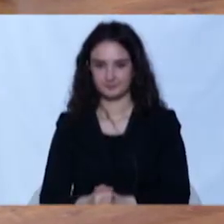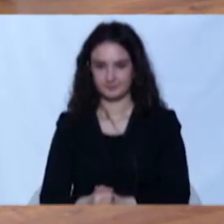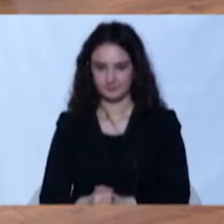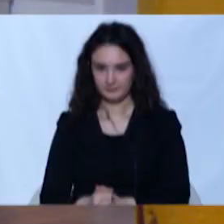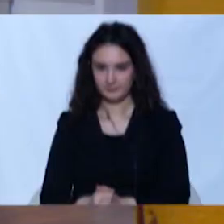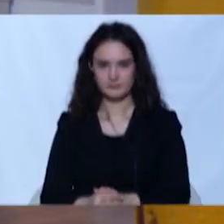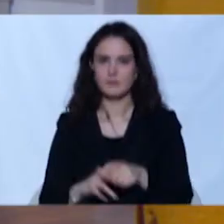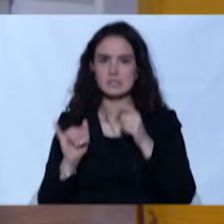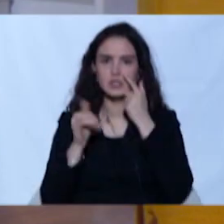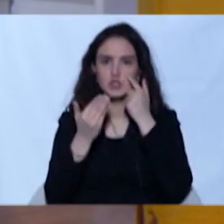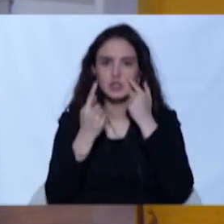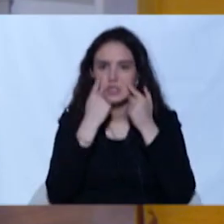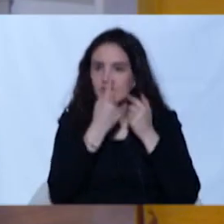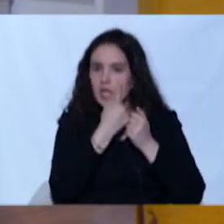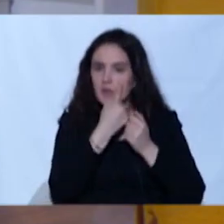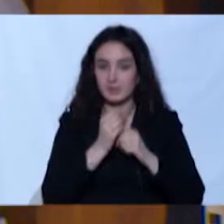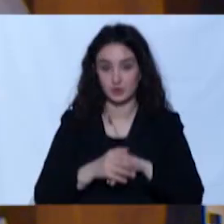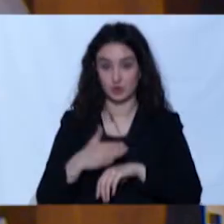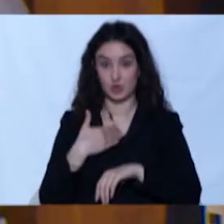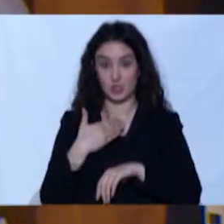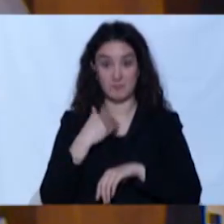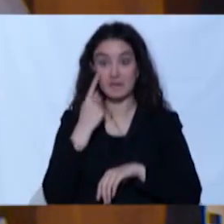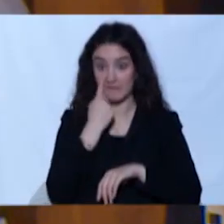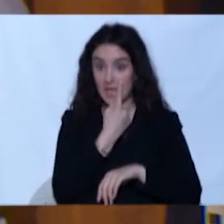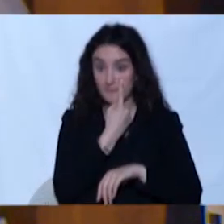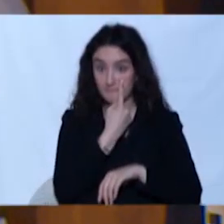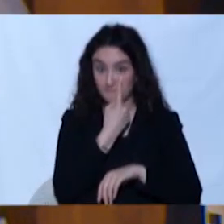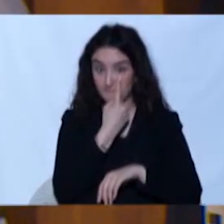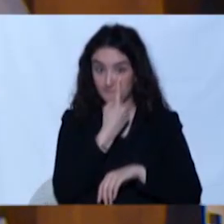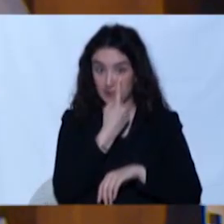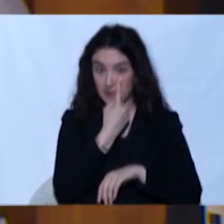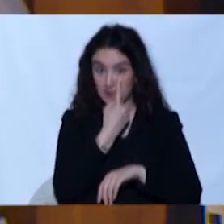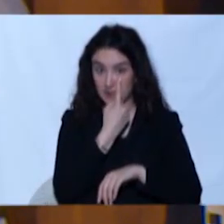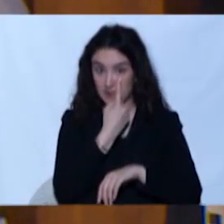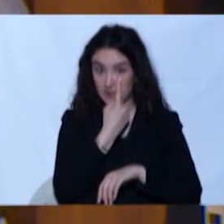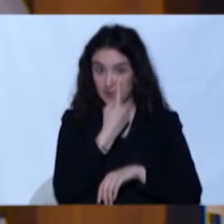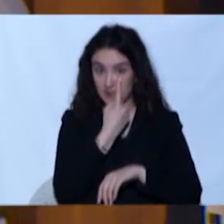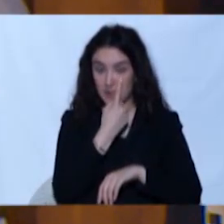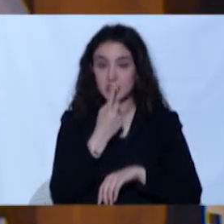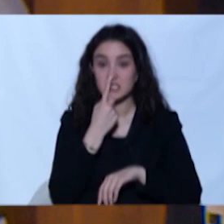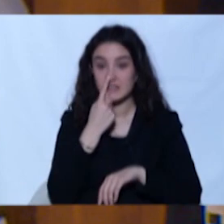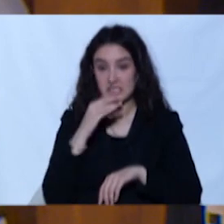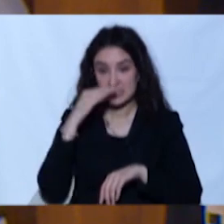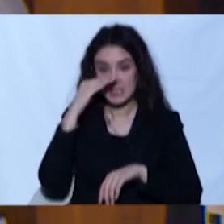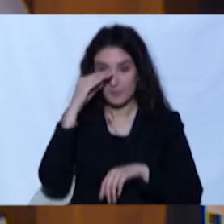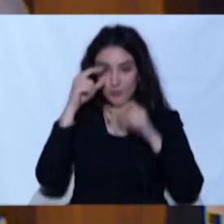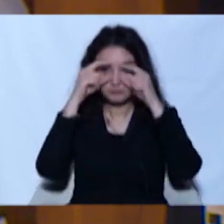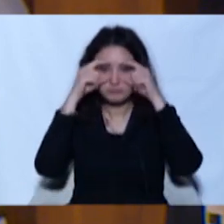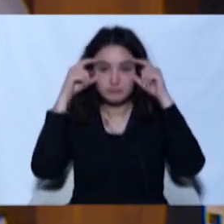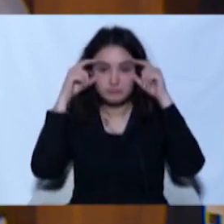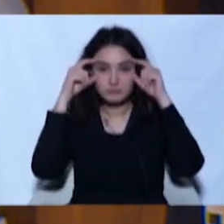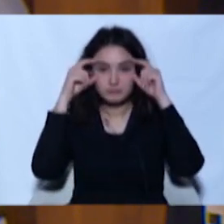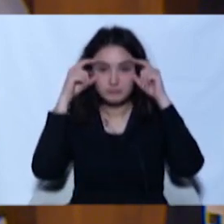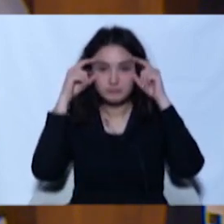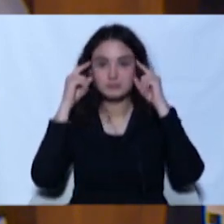Where are your eyes? My eyes are above my nose. Watch.